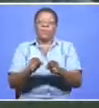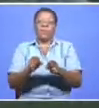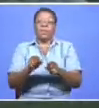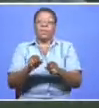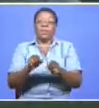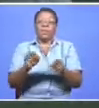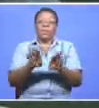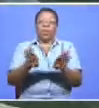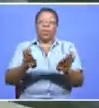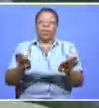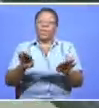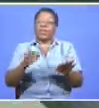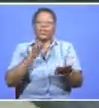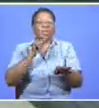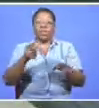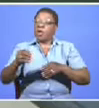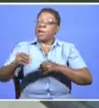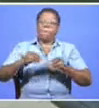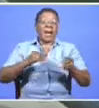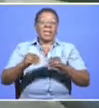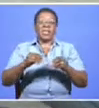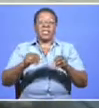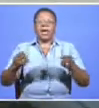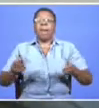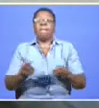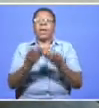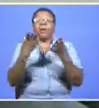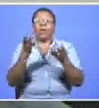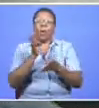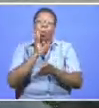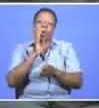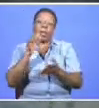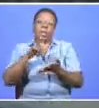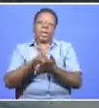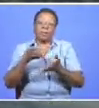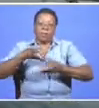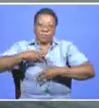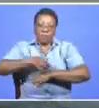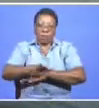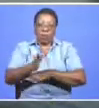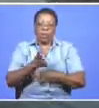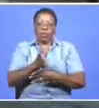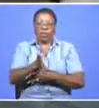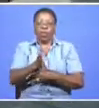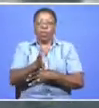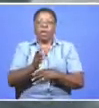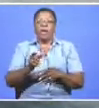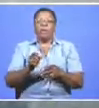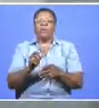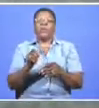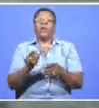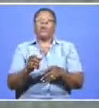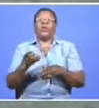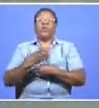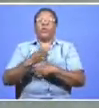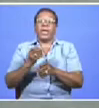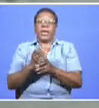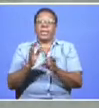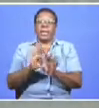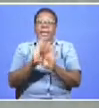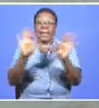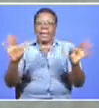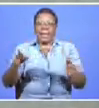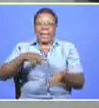the openings just couldn't handle the amount of water that was coming through. But what we are going to create is a clear span bridge, so there'll be nothing in the